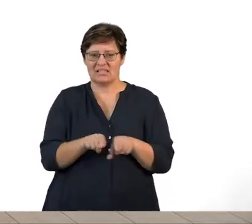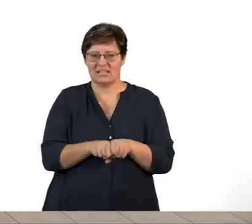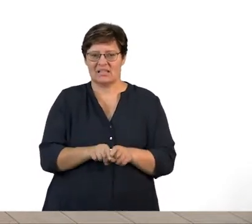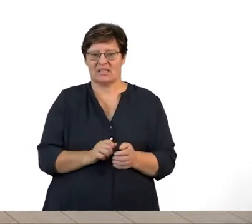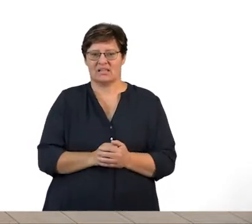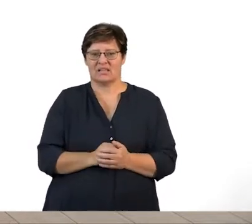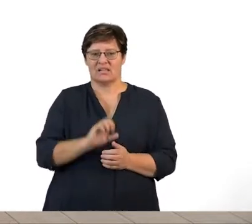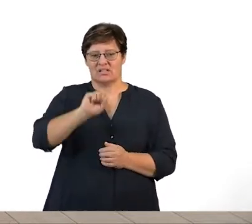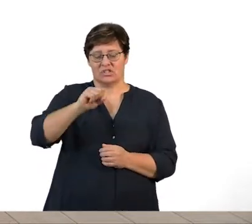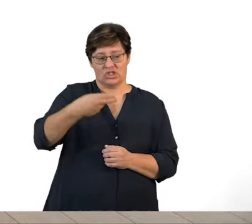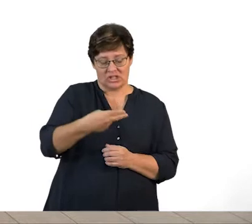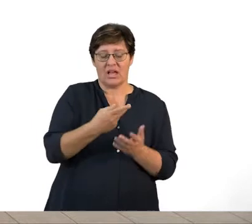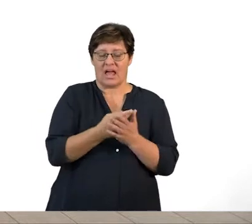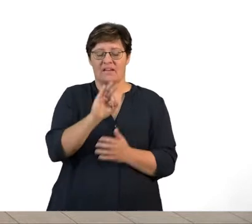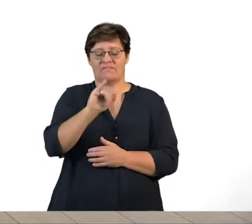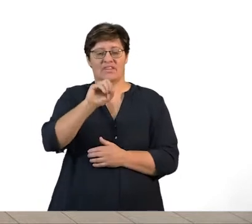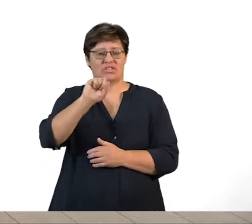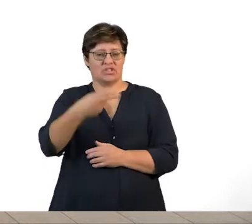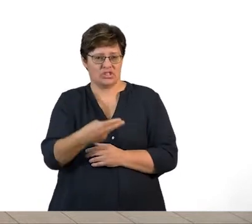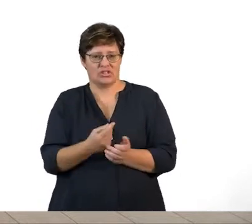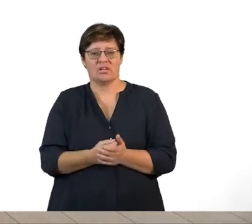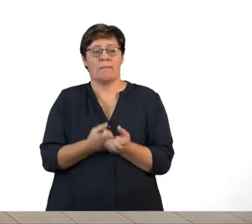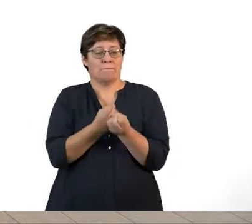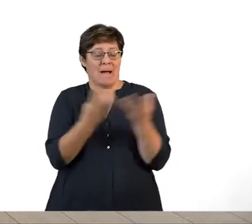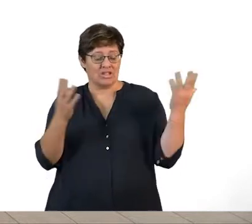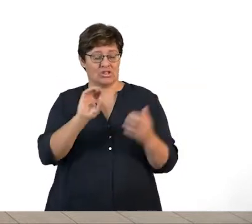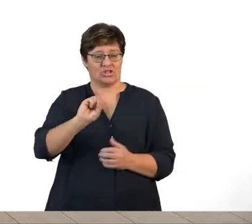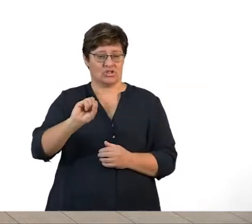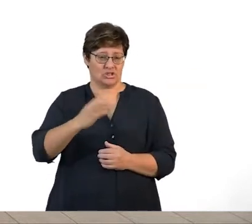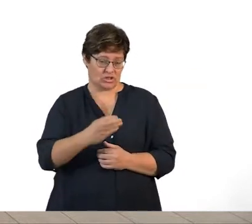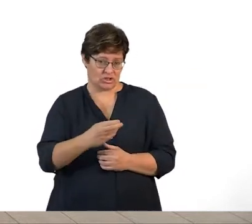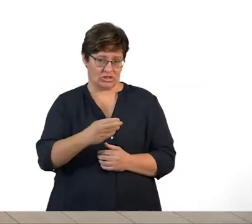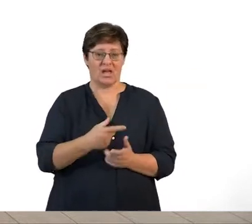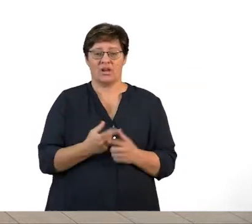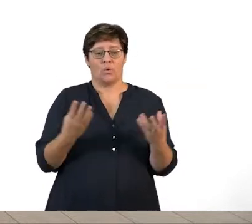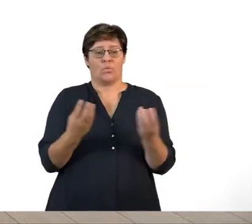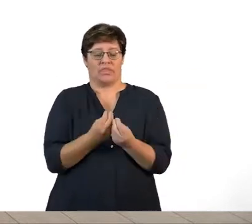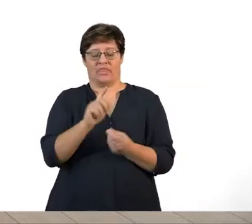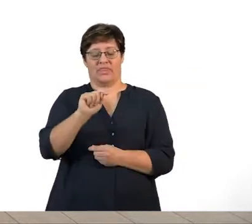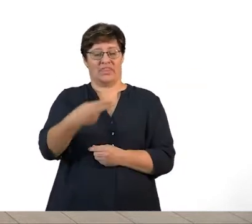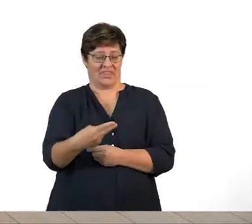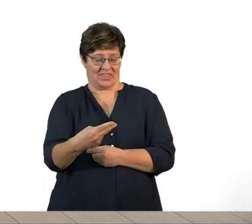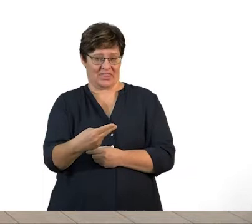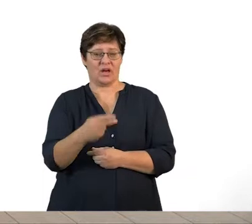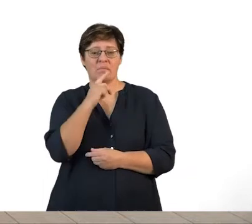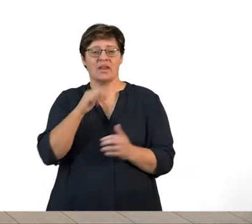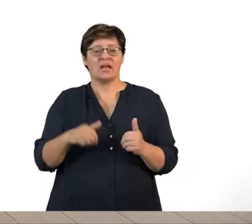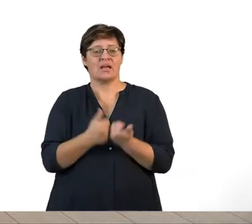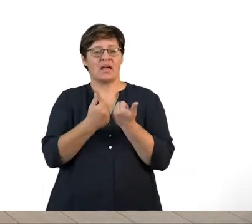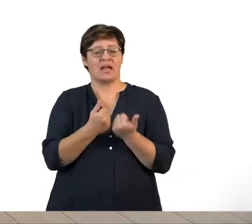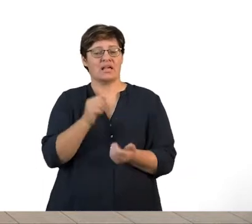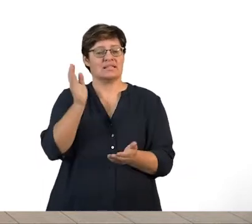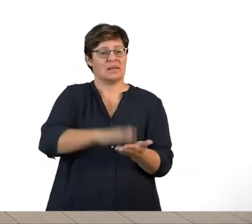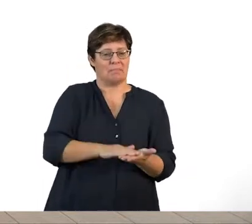such as sh in fish, sh in much, and th in with. And we'll be making a game